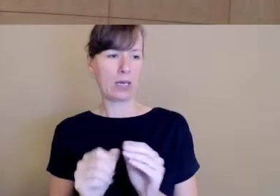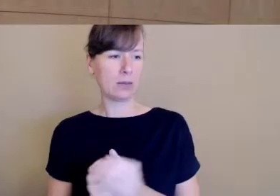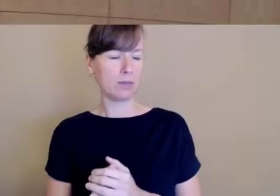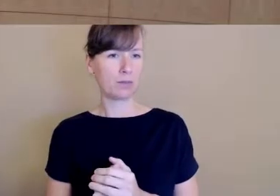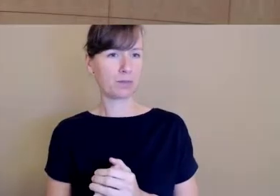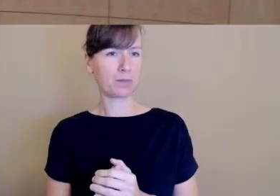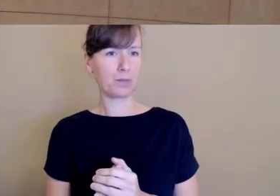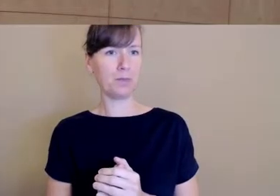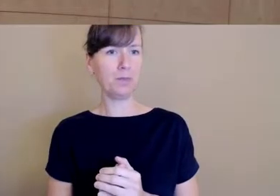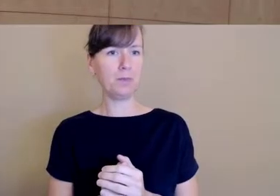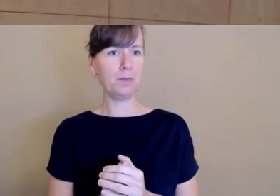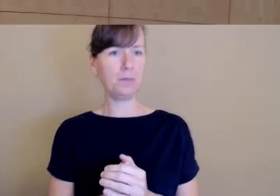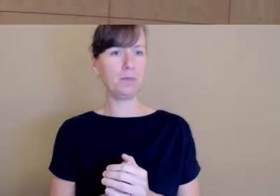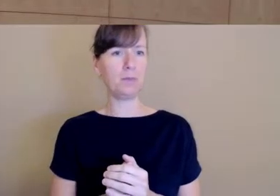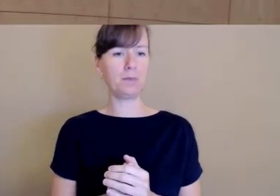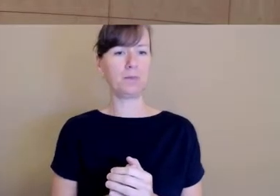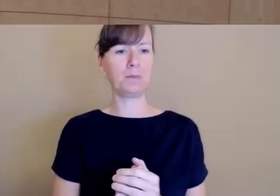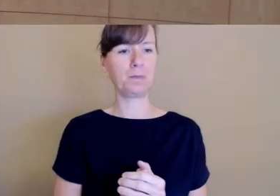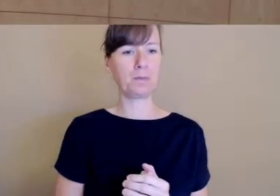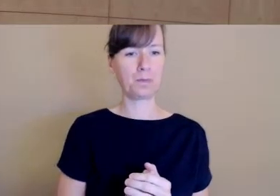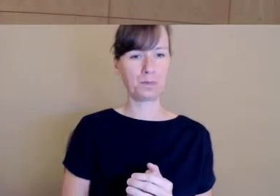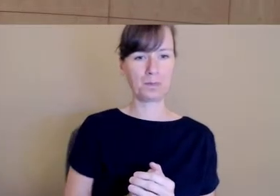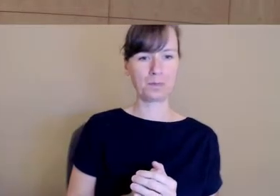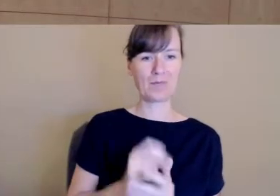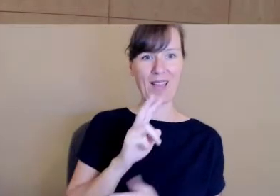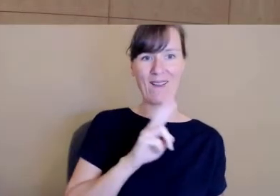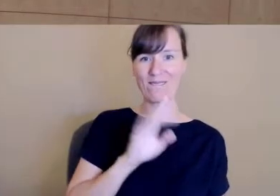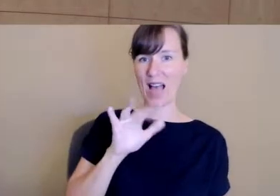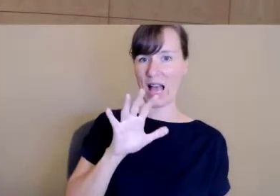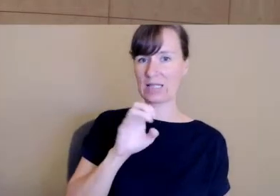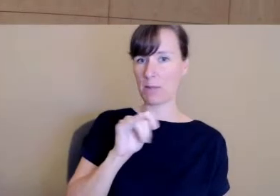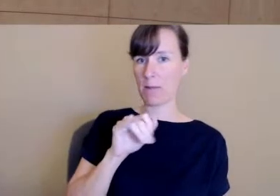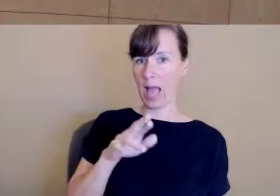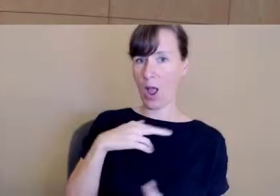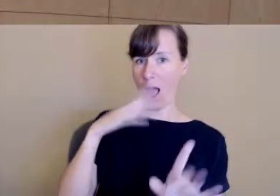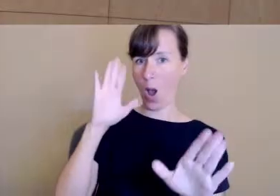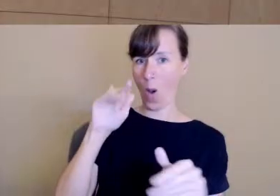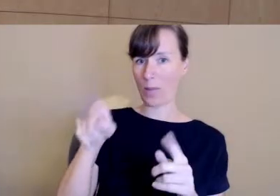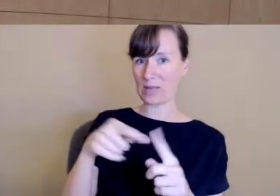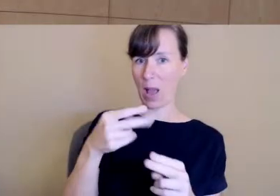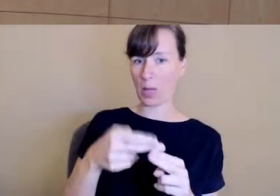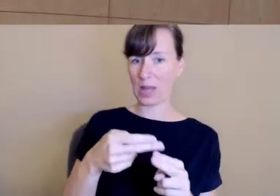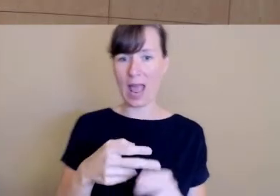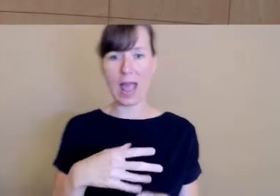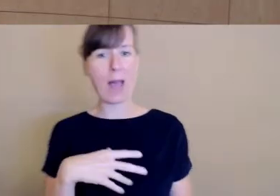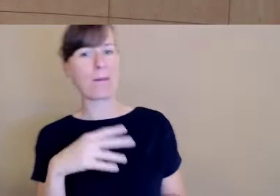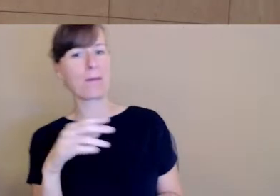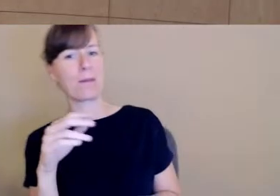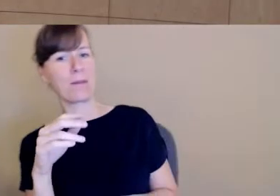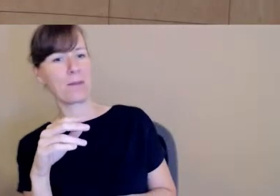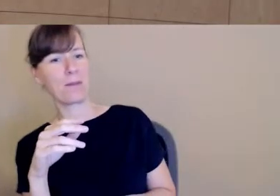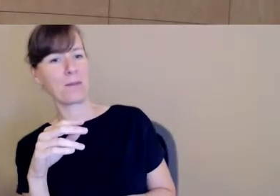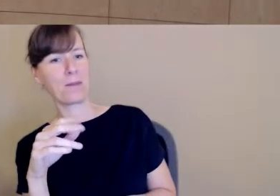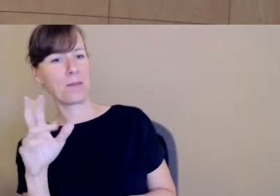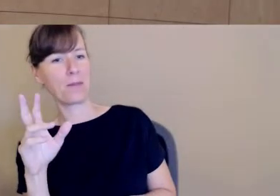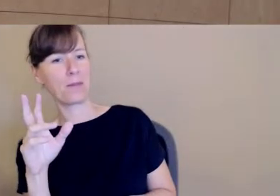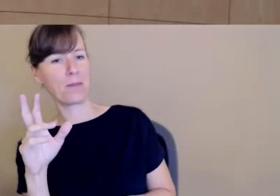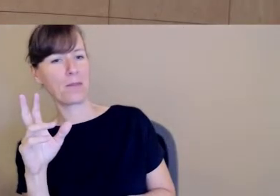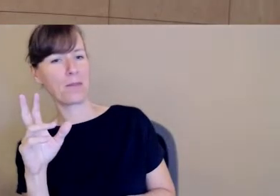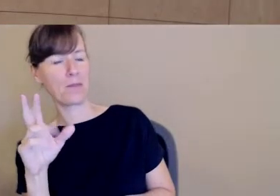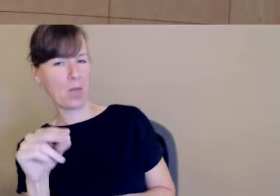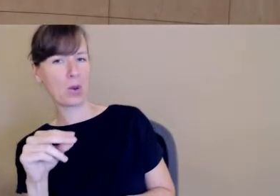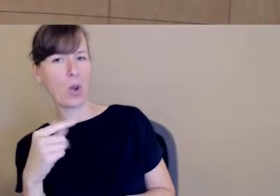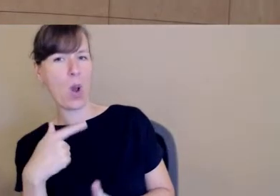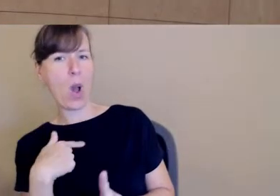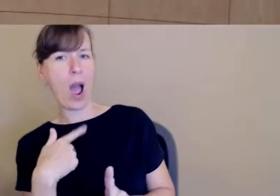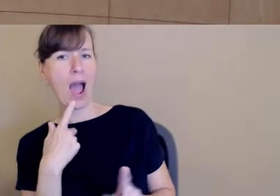Oh, that would be appreciated. I hope it's about the name. Yeah, no. Okay. I'd be in favor of, instead of having it on the consent